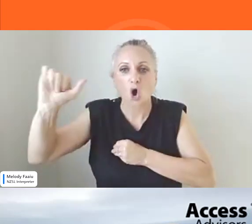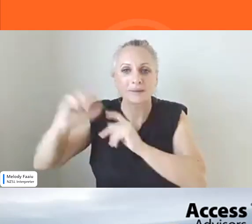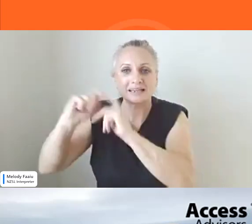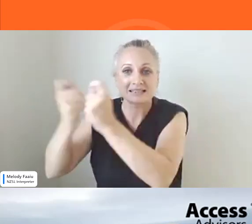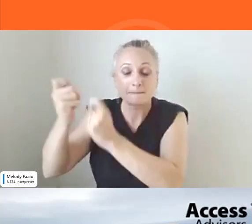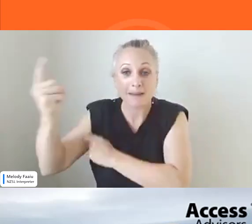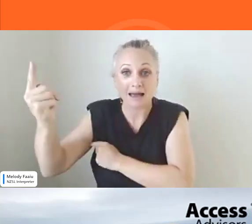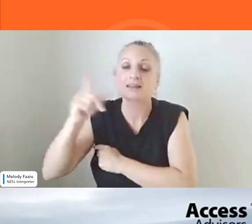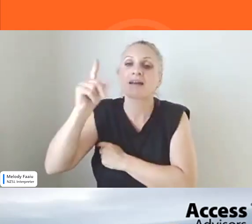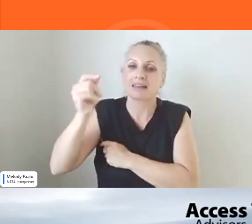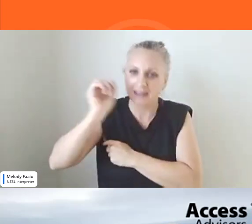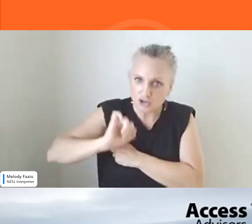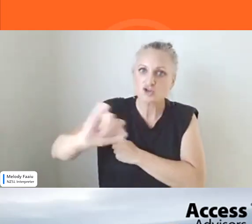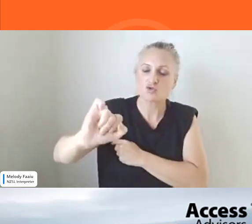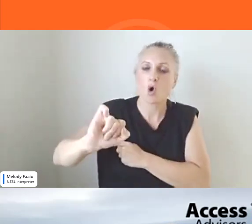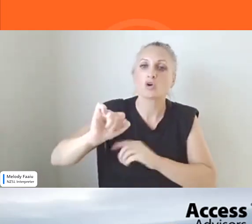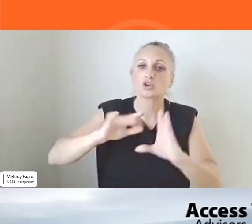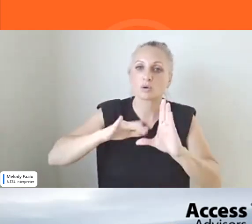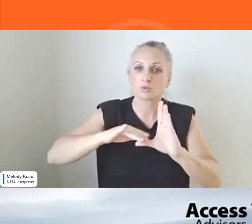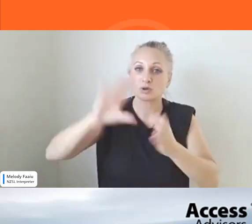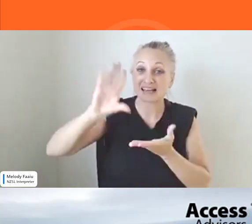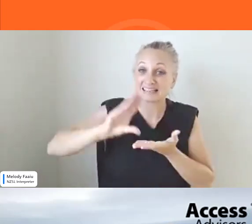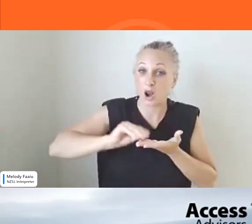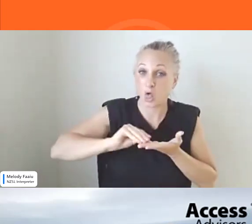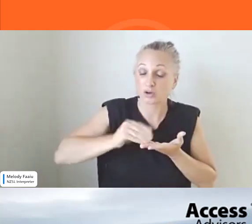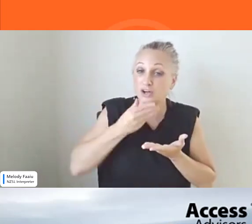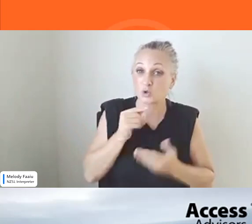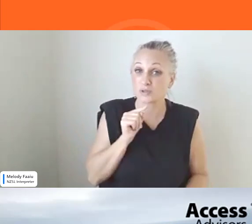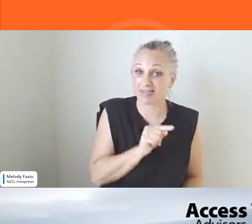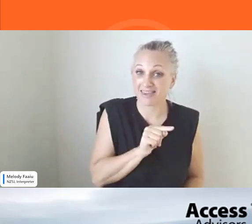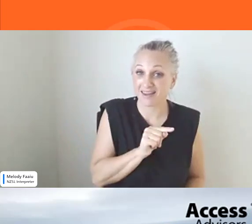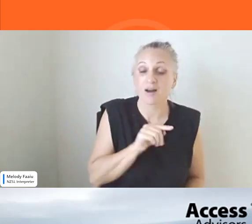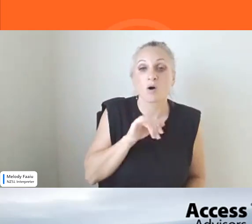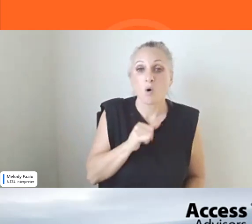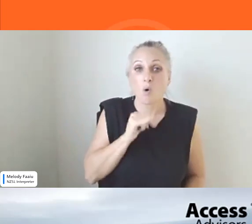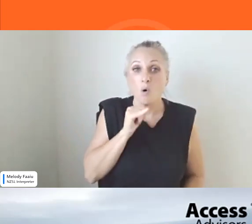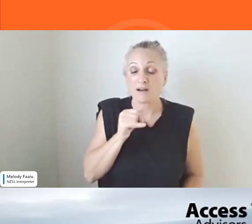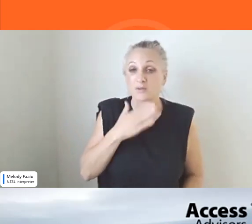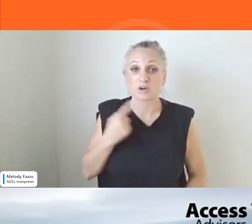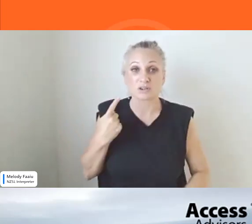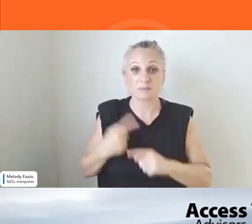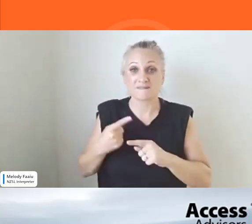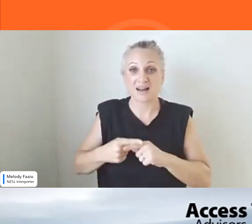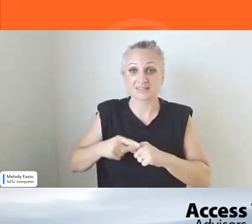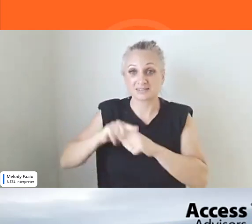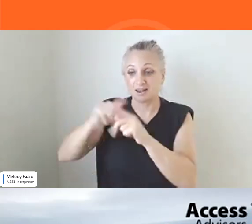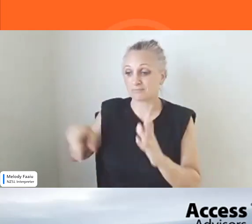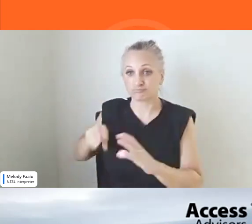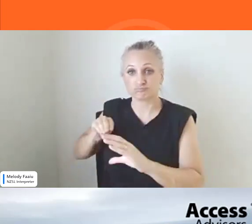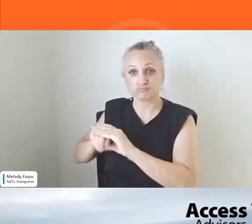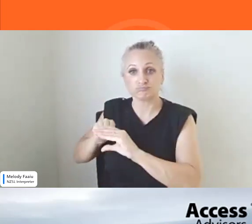own computer now and use it there, or use a server if you want it to be faster. So if you're